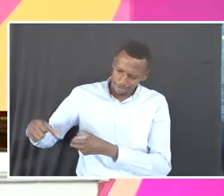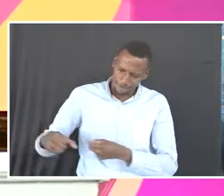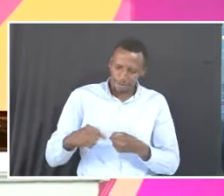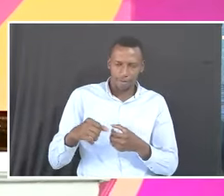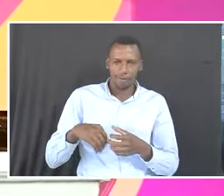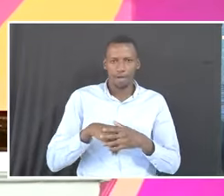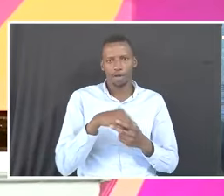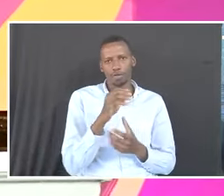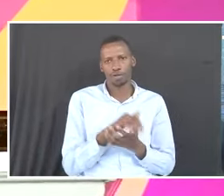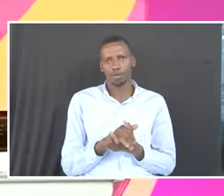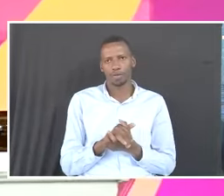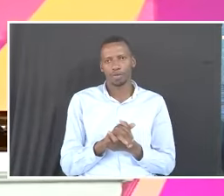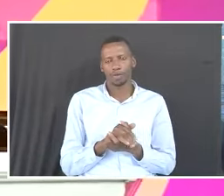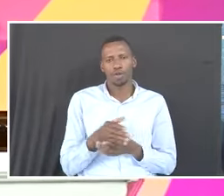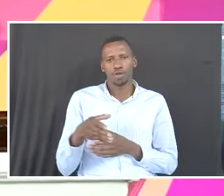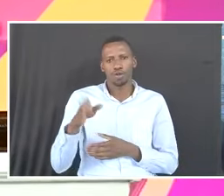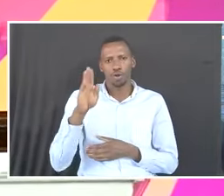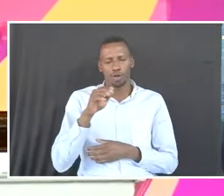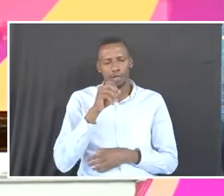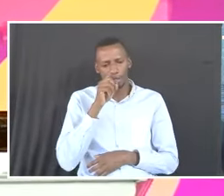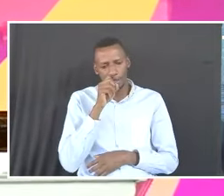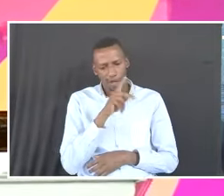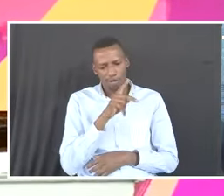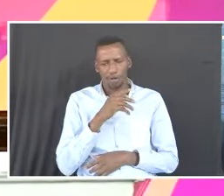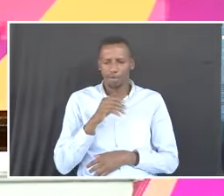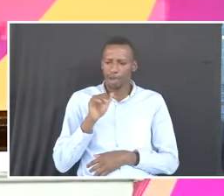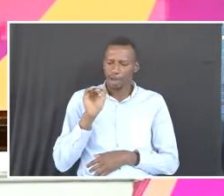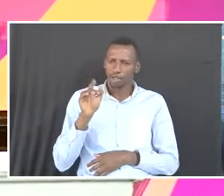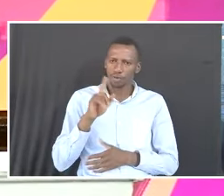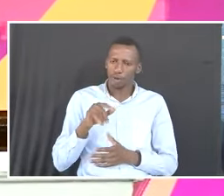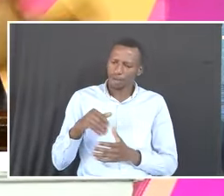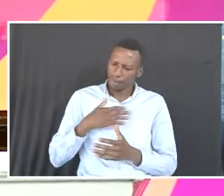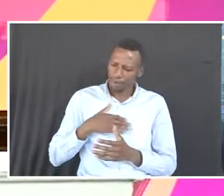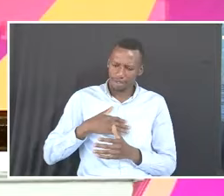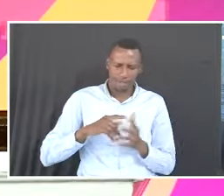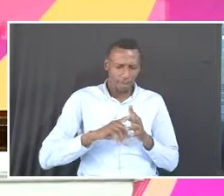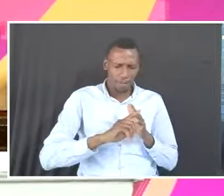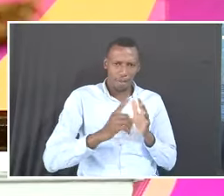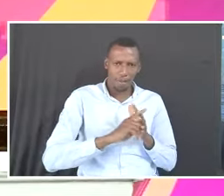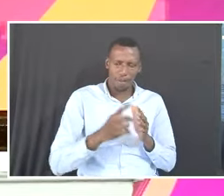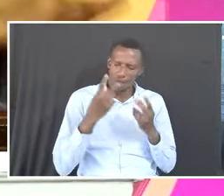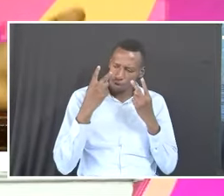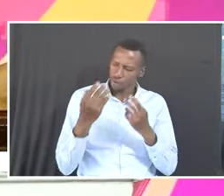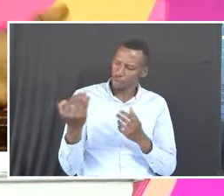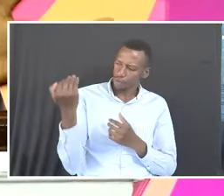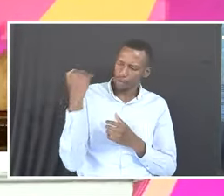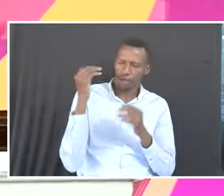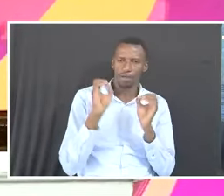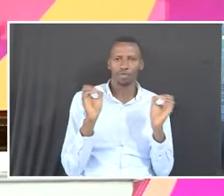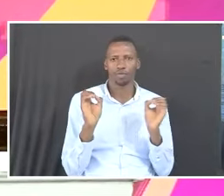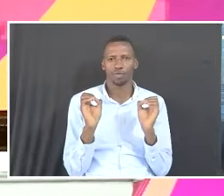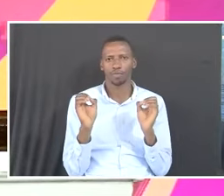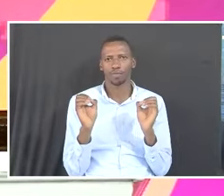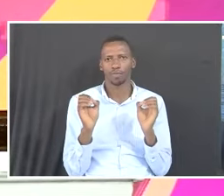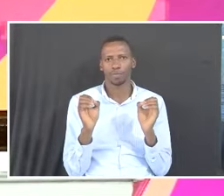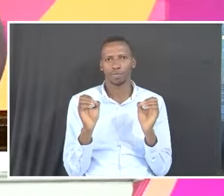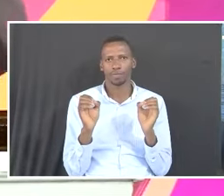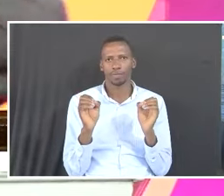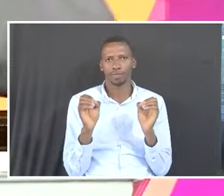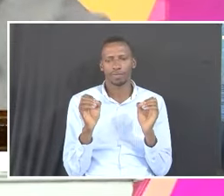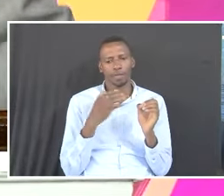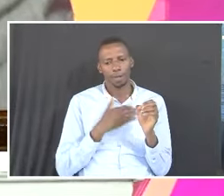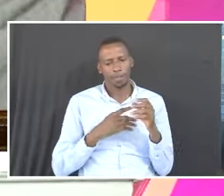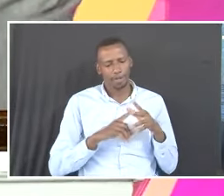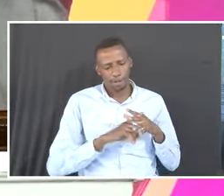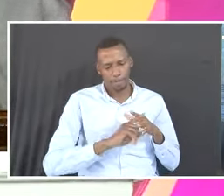lovingly shouted to this lucky family, escape for your life. Do not look behind. You nor stay anywhere in the plain. Escape